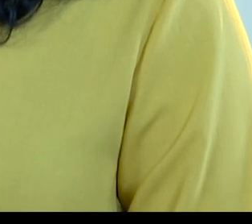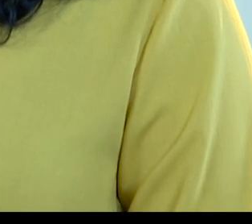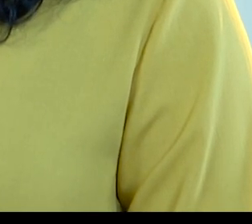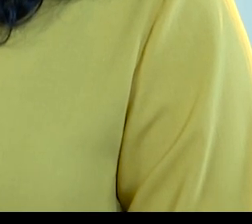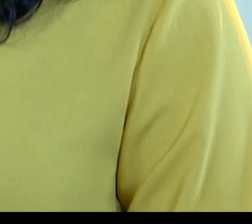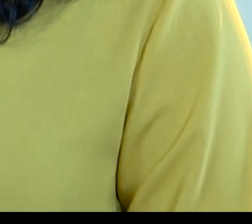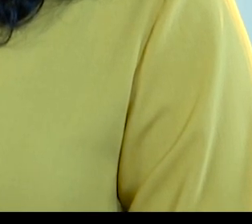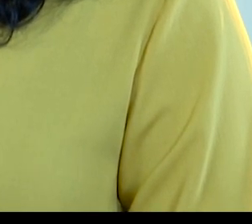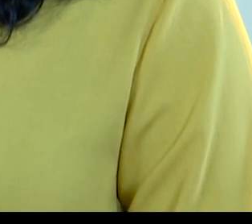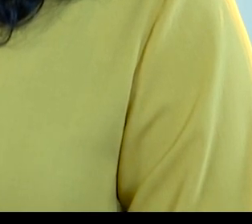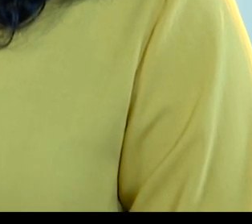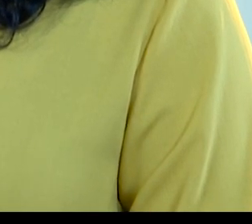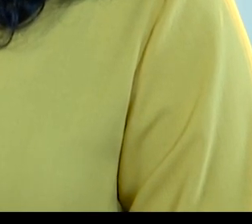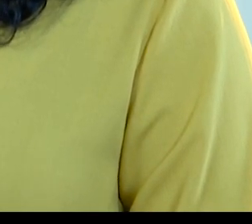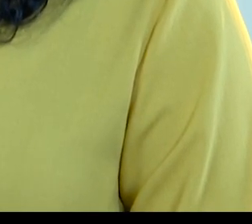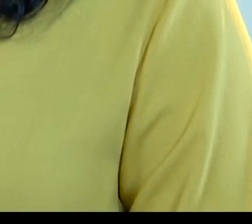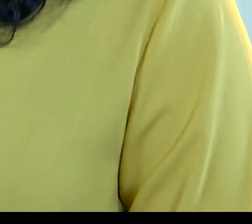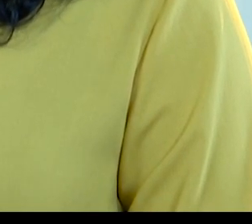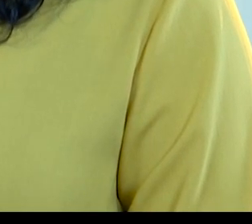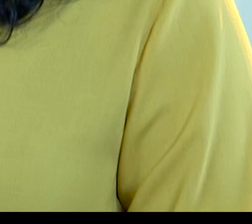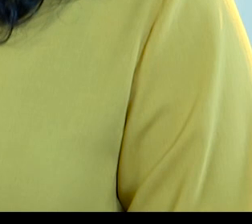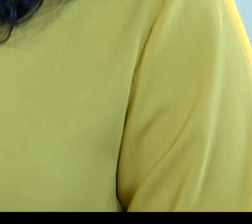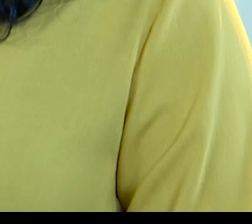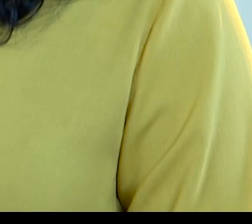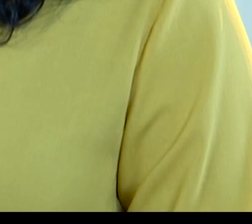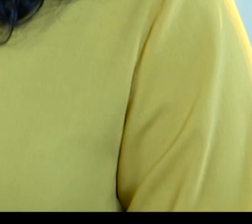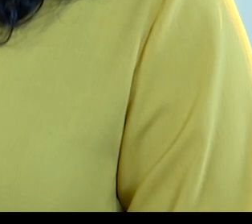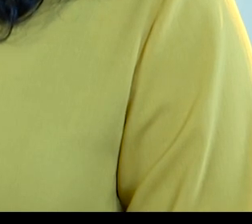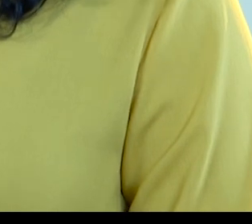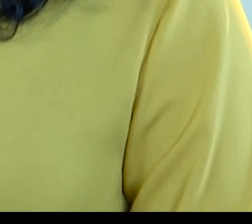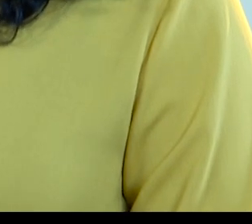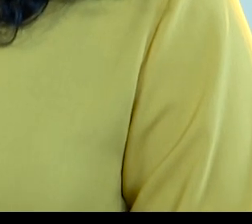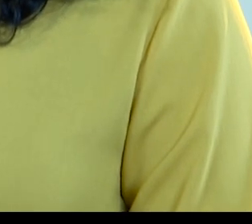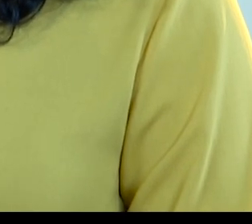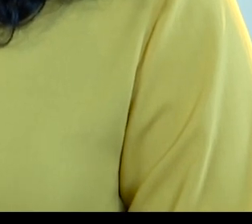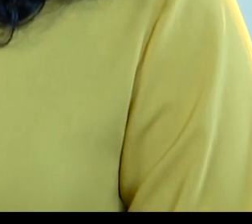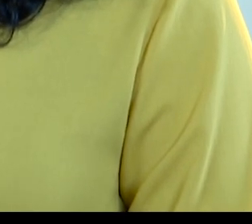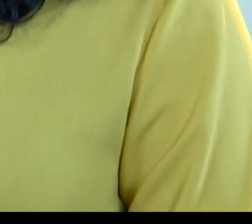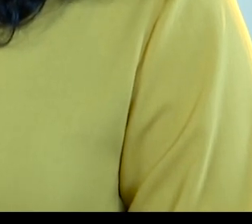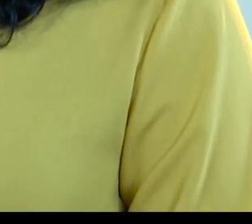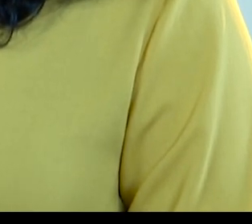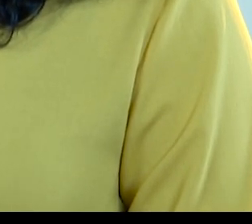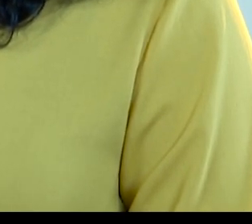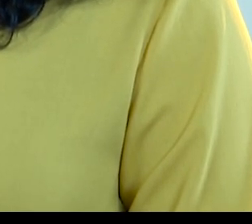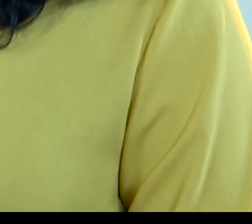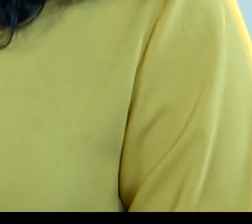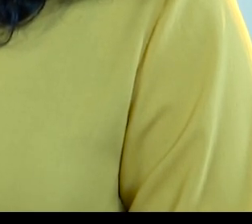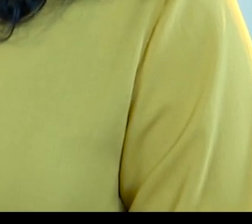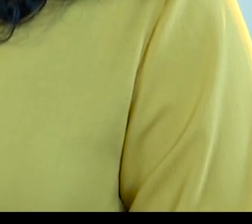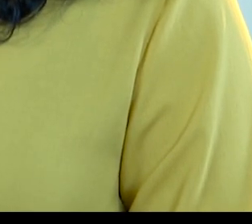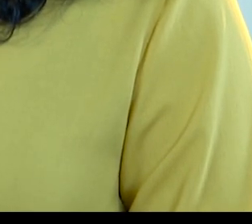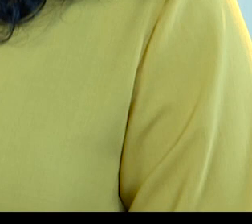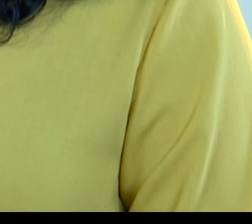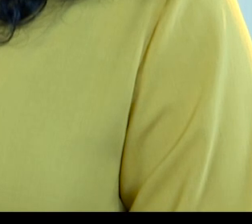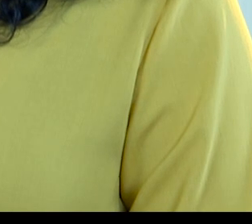Our fallenness and mercy meet where blood and